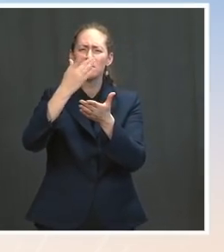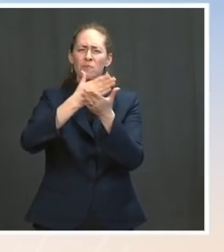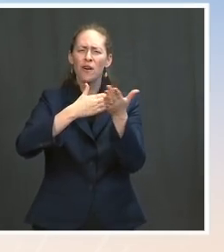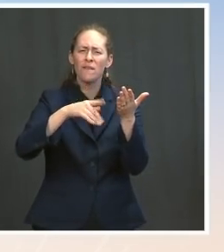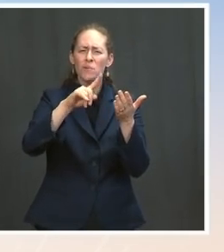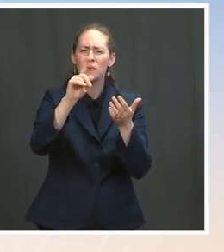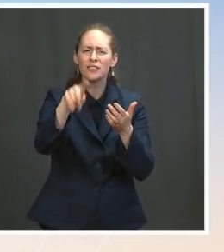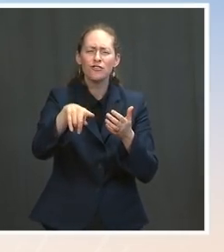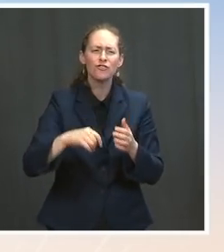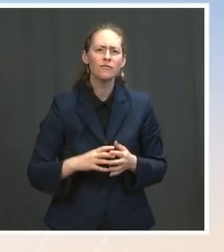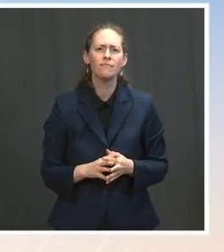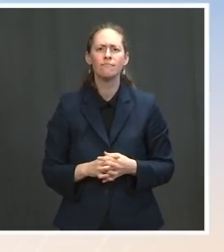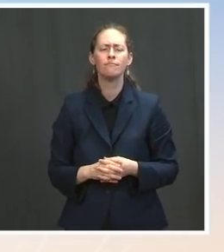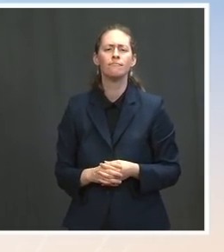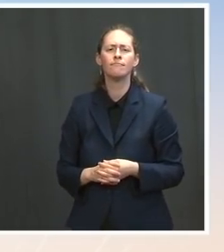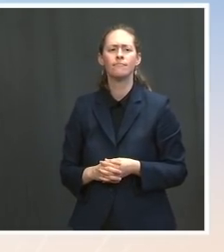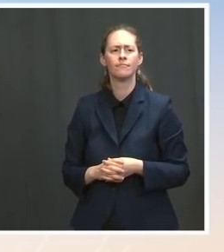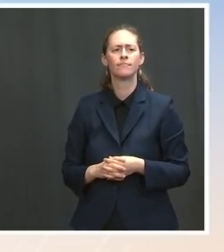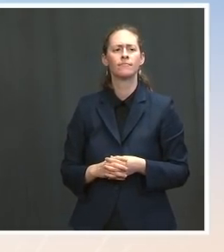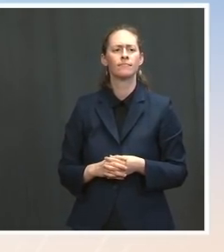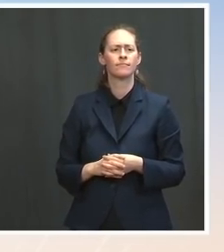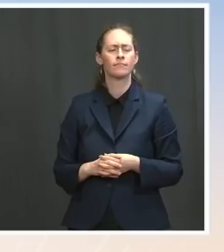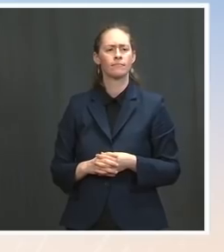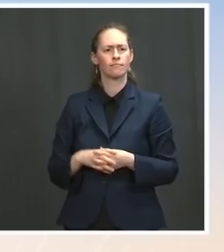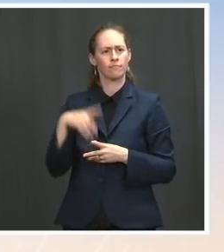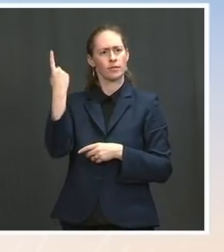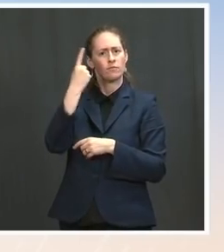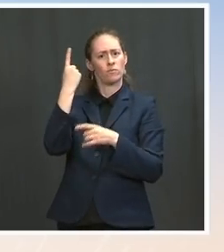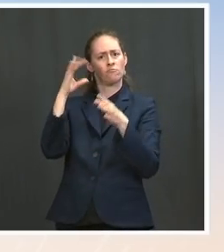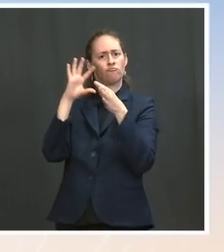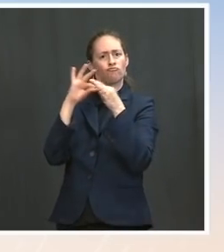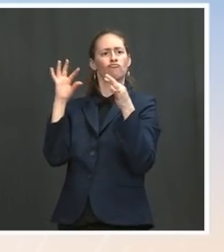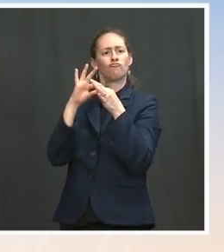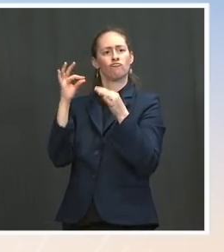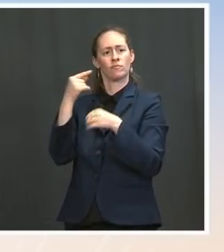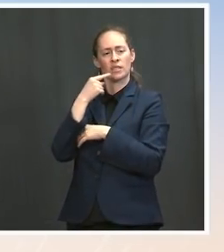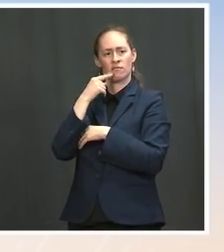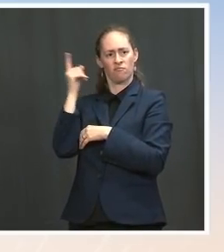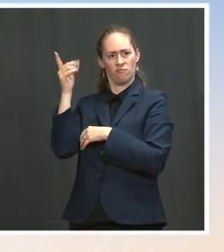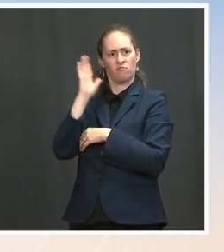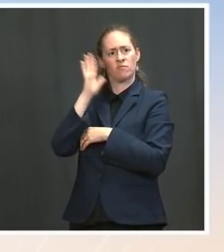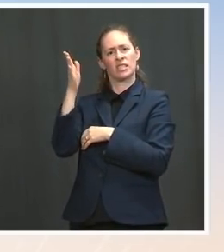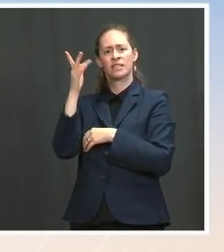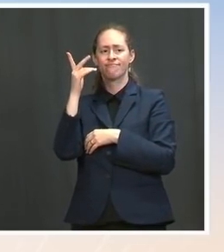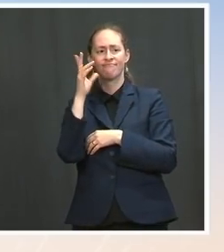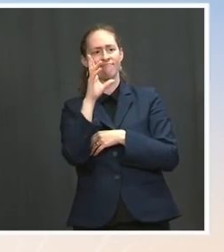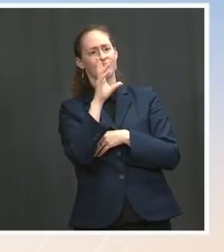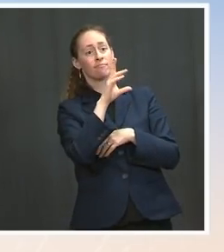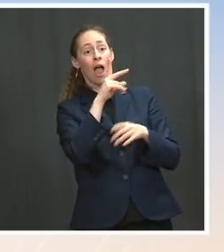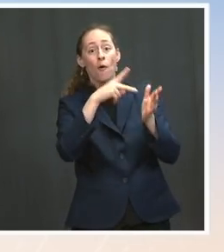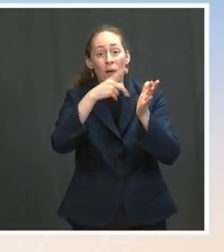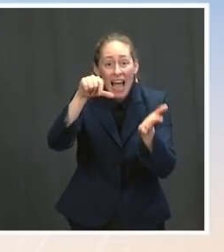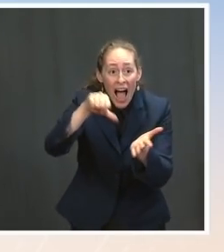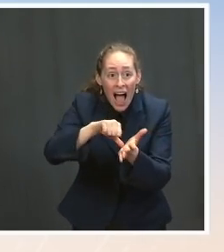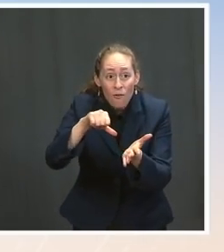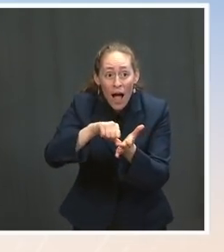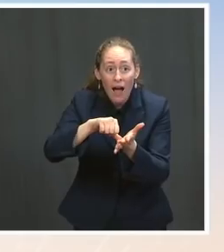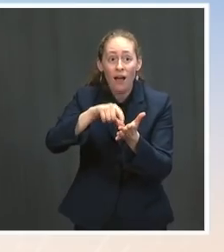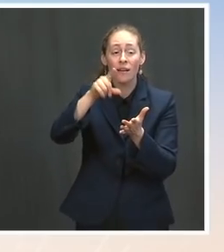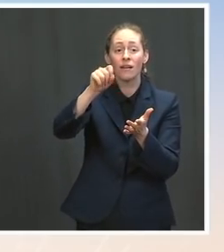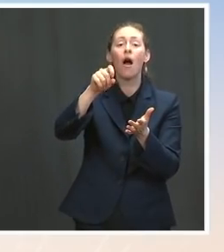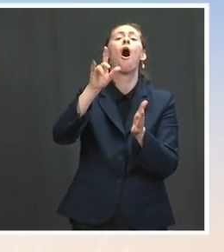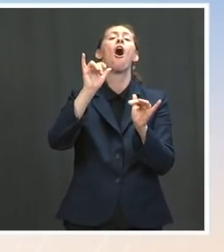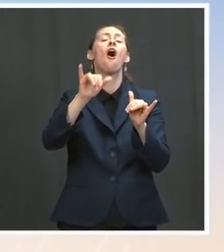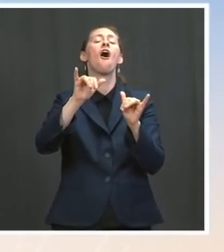Netanyahu said that, like, he would stand against any agreement on, you know... Oh, on Iran. Yes. Mm-hmm. You know, even if that